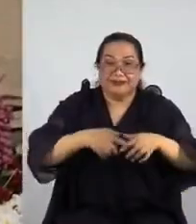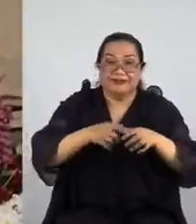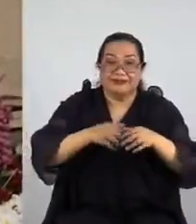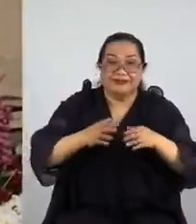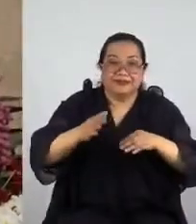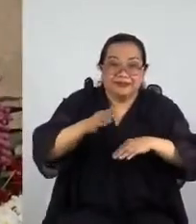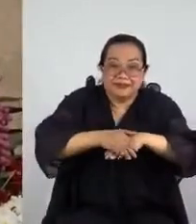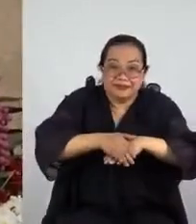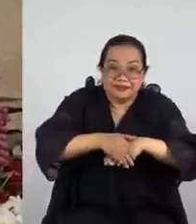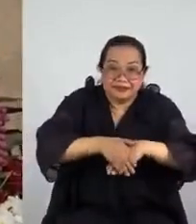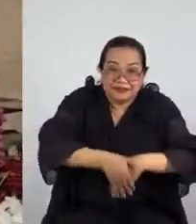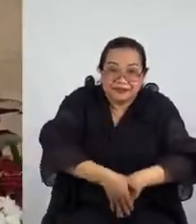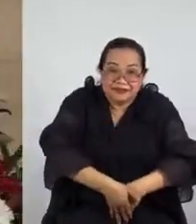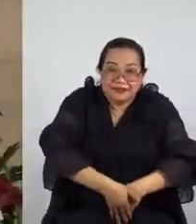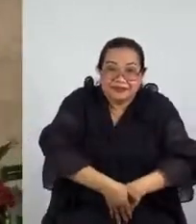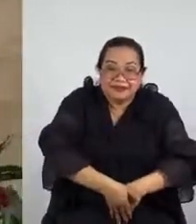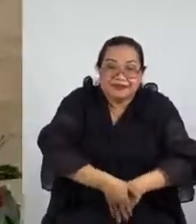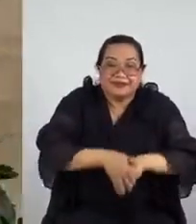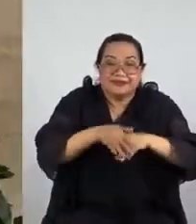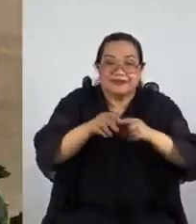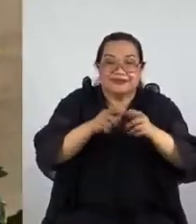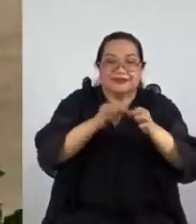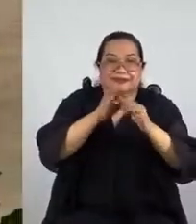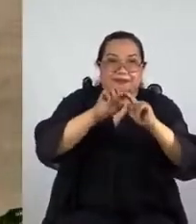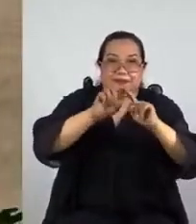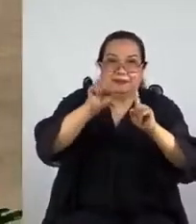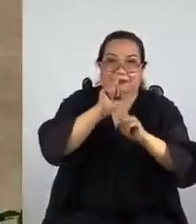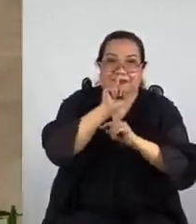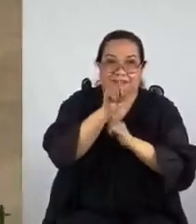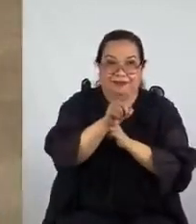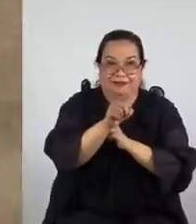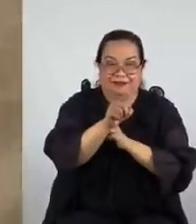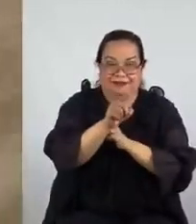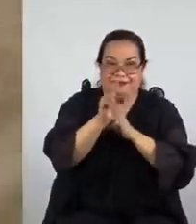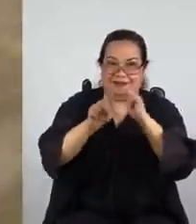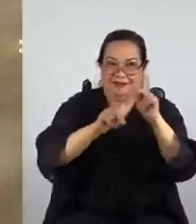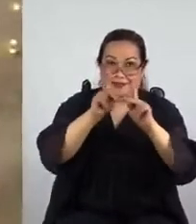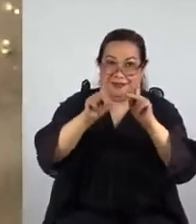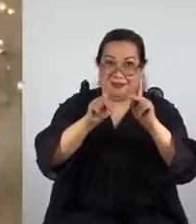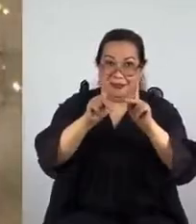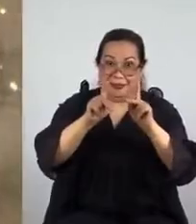small, you know, piece of cloth in the paintings. But people